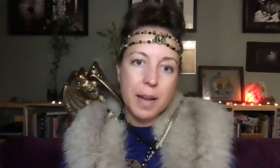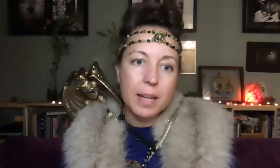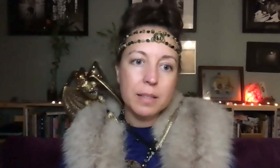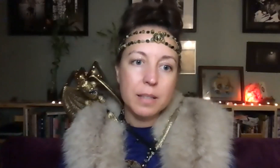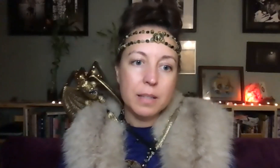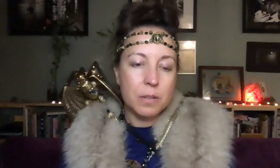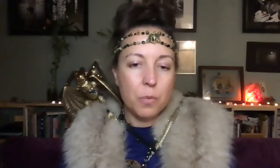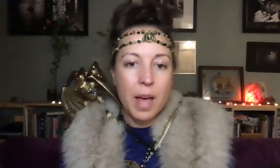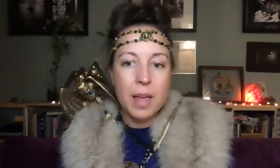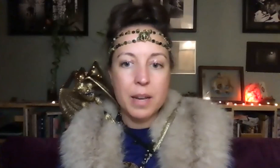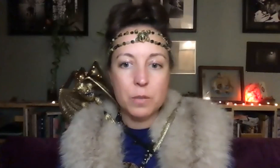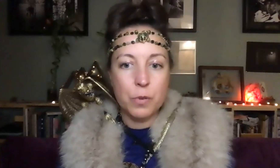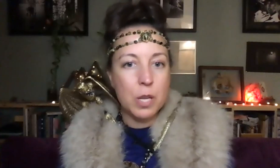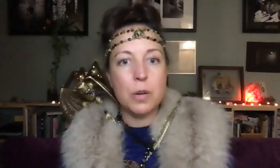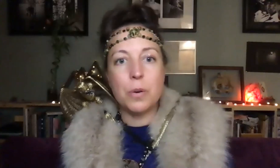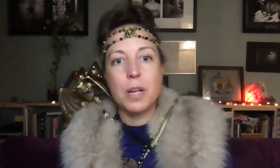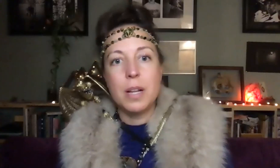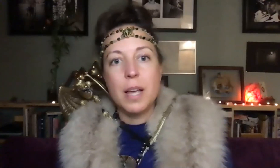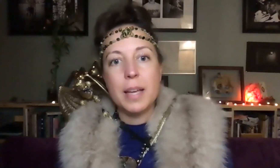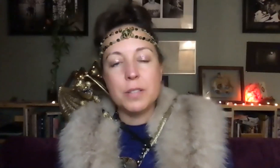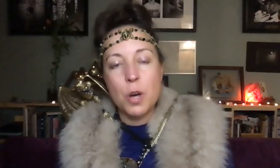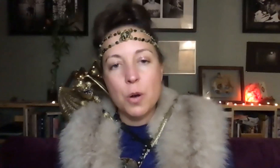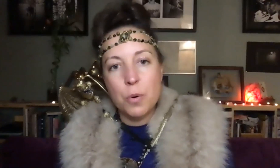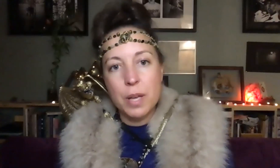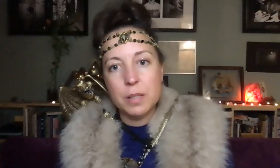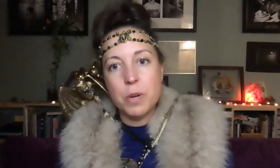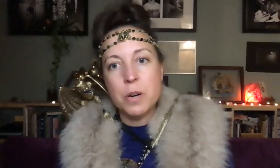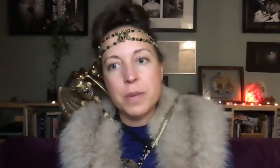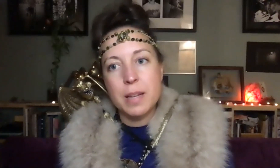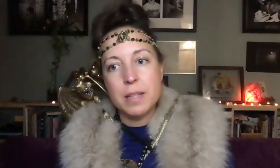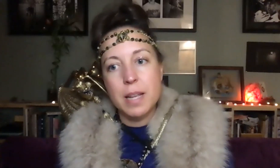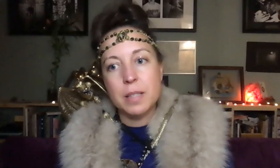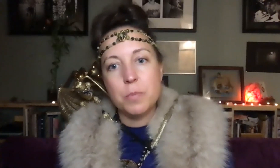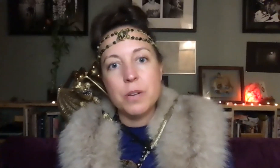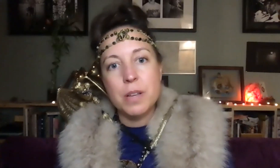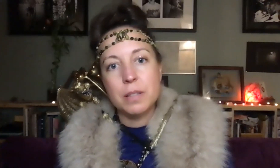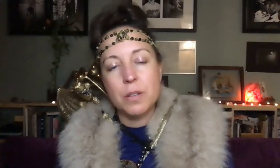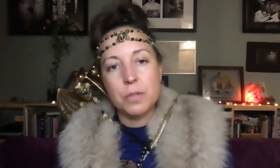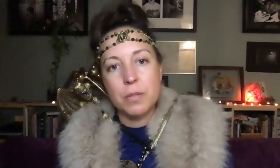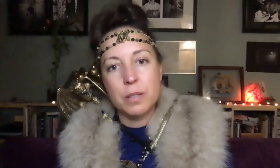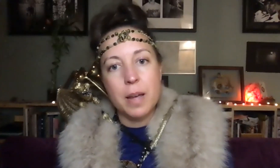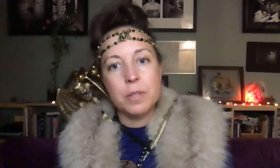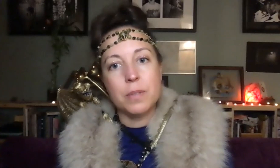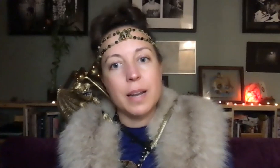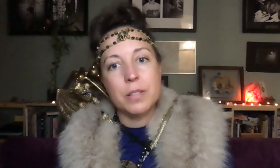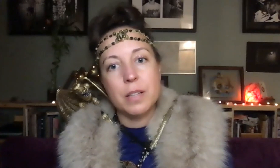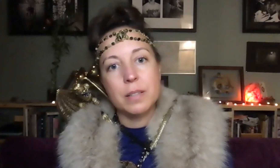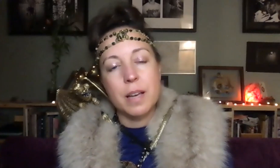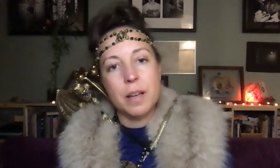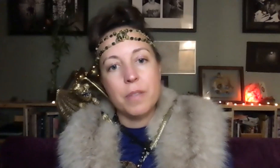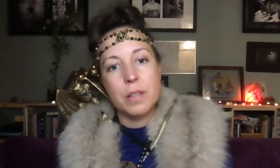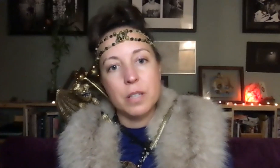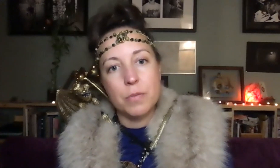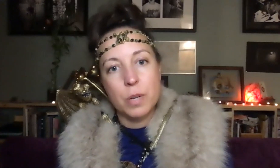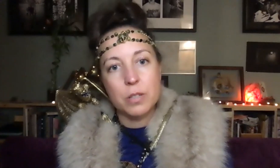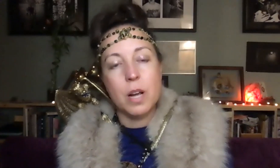to connect is the way that is for you. And to go experiment and experience those different types of connections. I